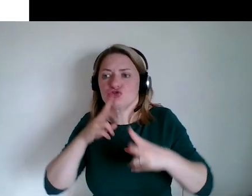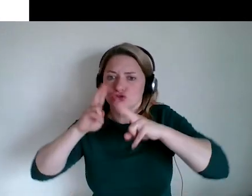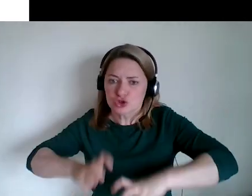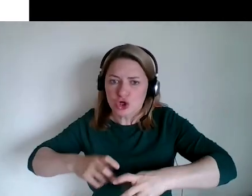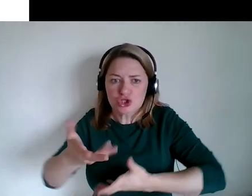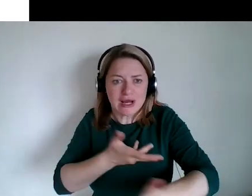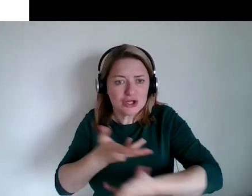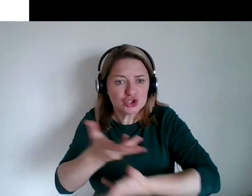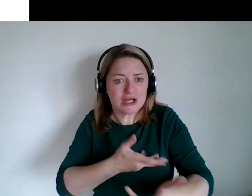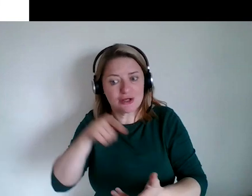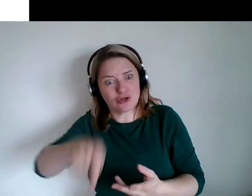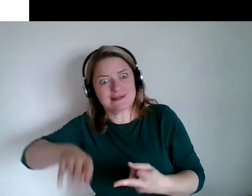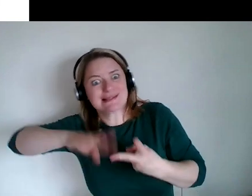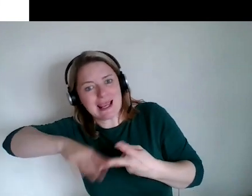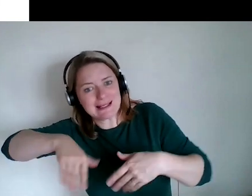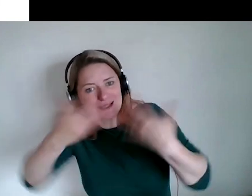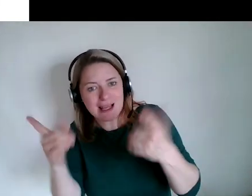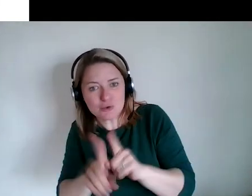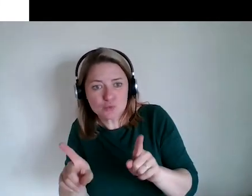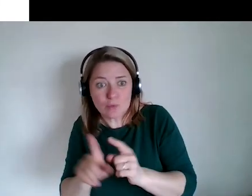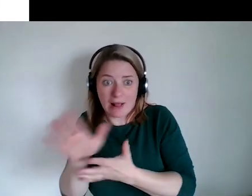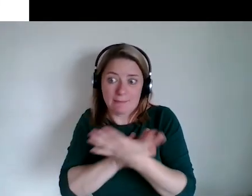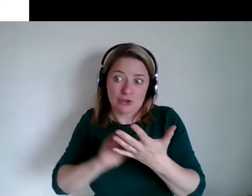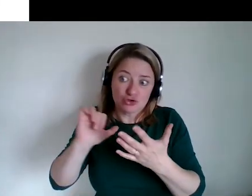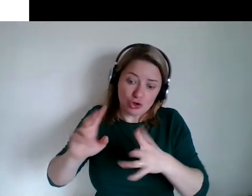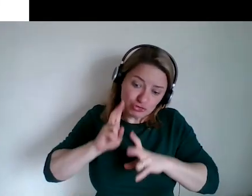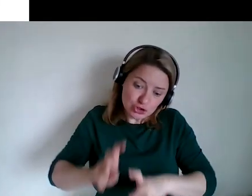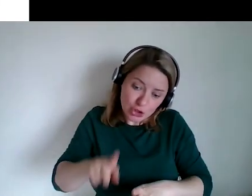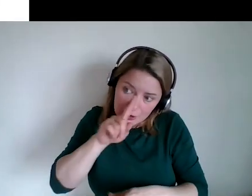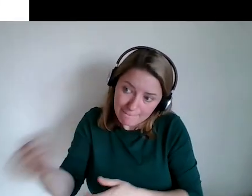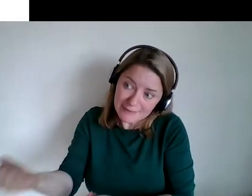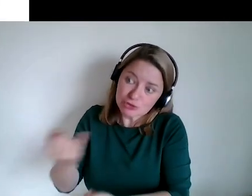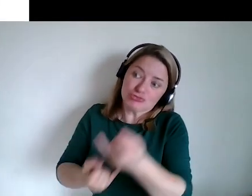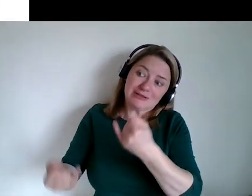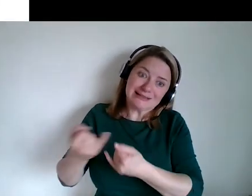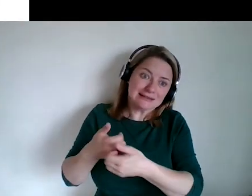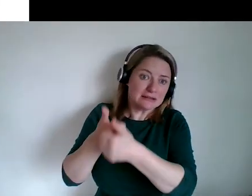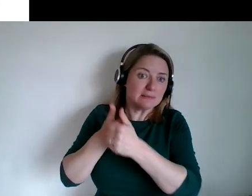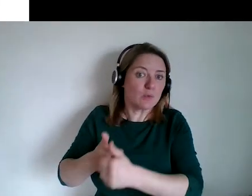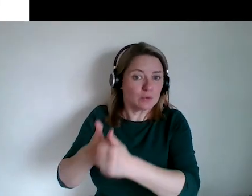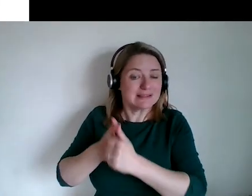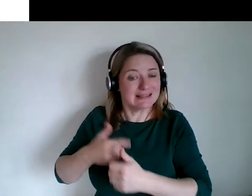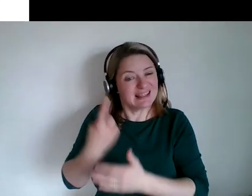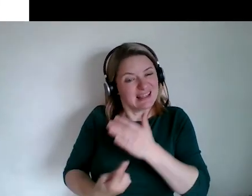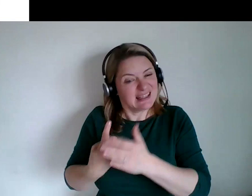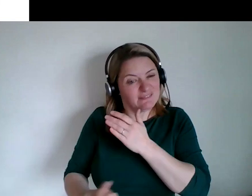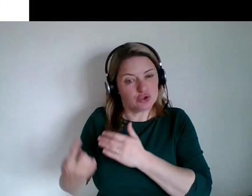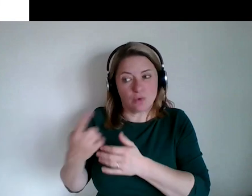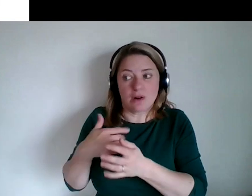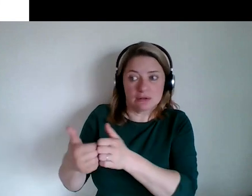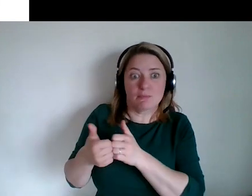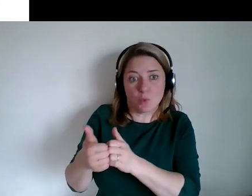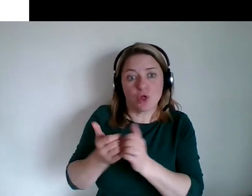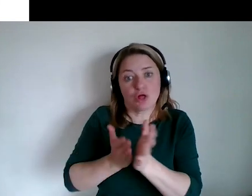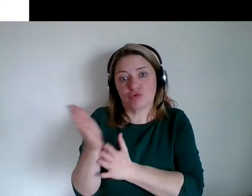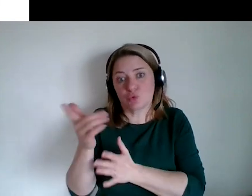2, when there's an opportunity for your research to be critiqued and supported, slightly more individualized support for